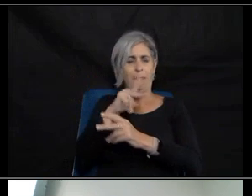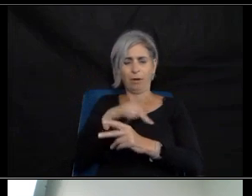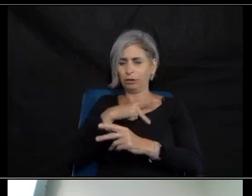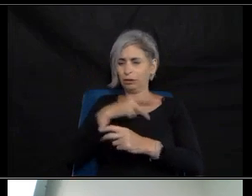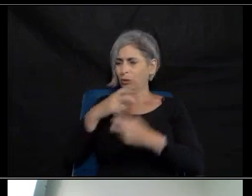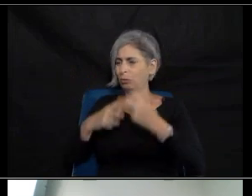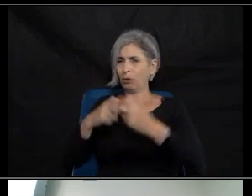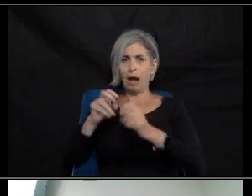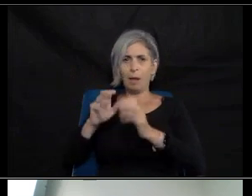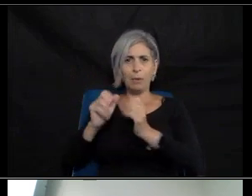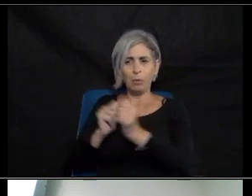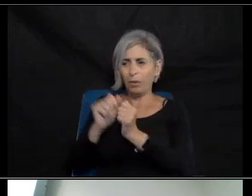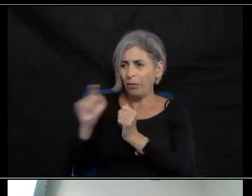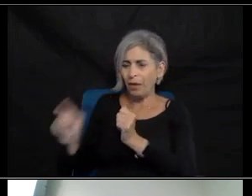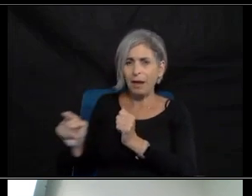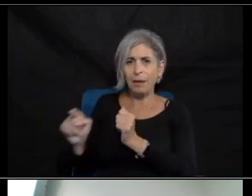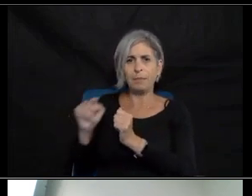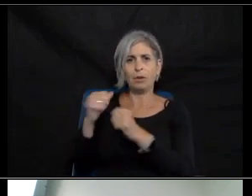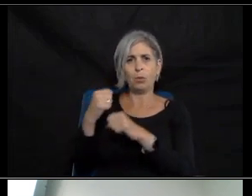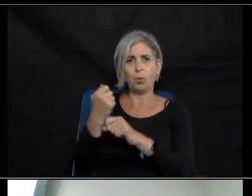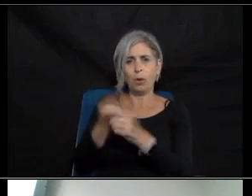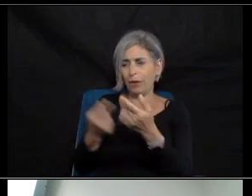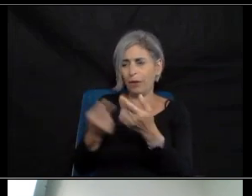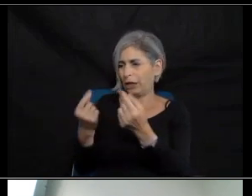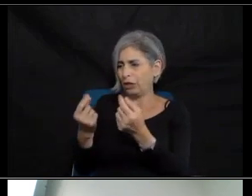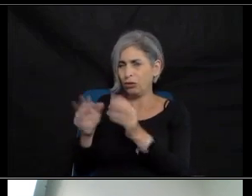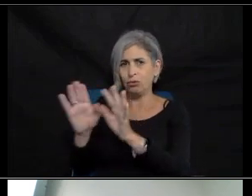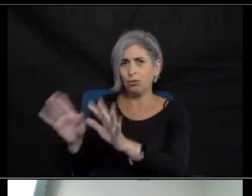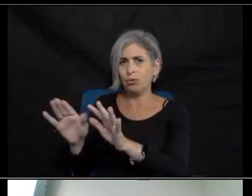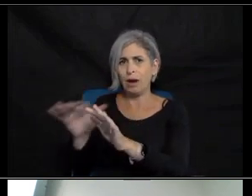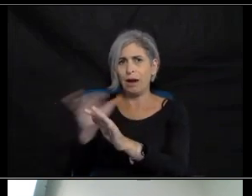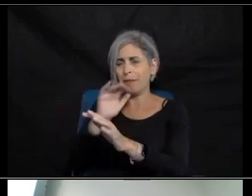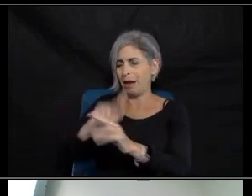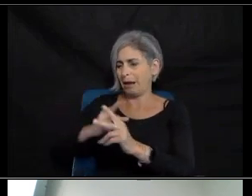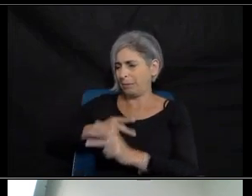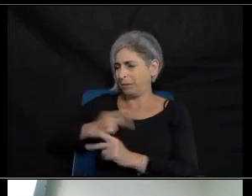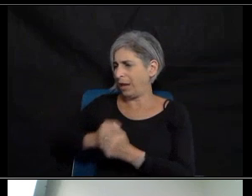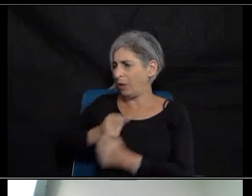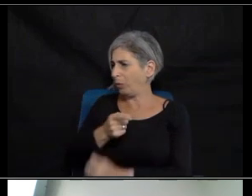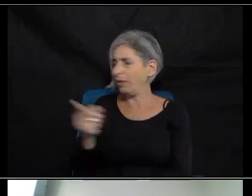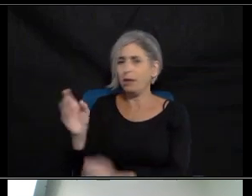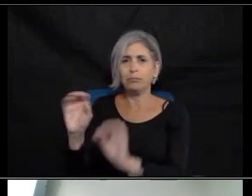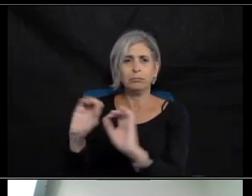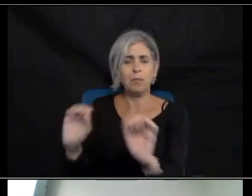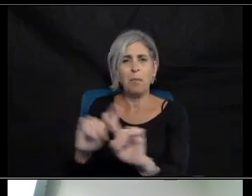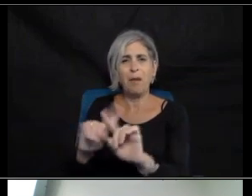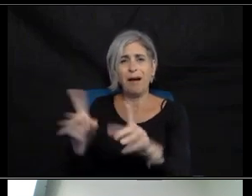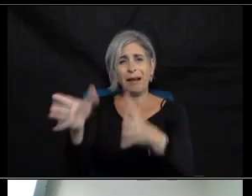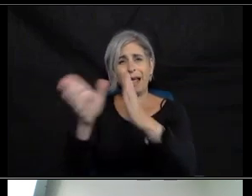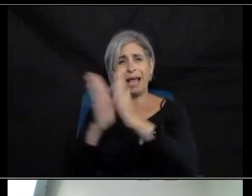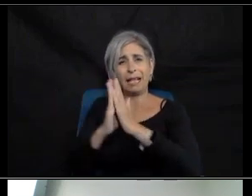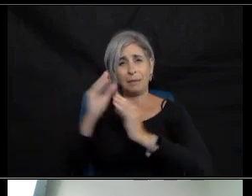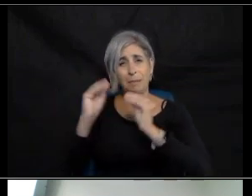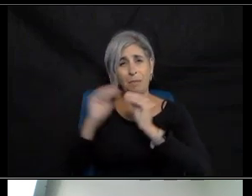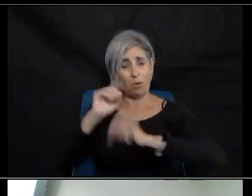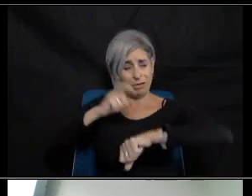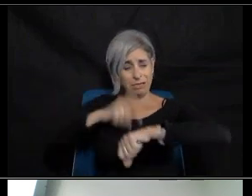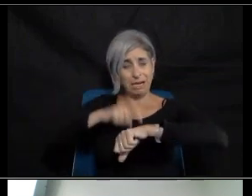I've ever heard about their product and their people. But, you know, asking for more time